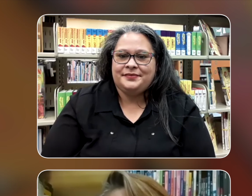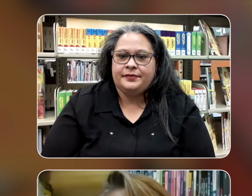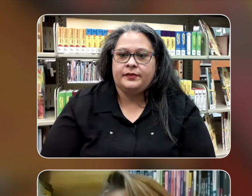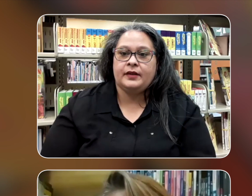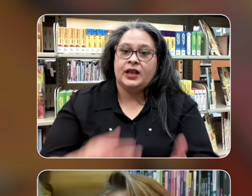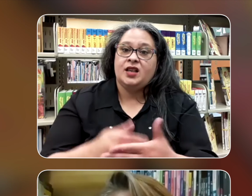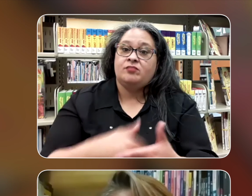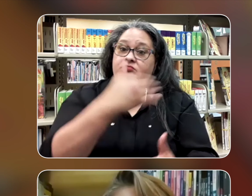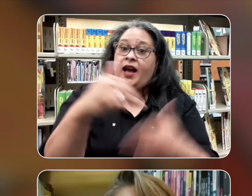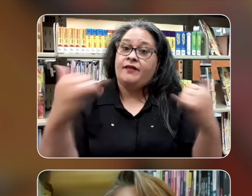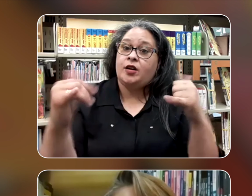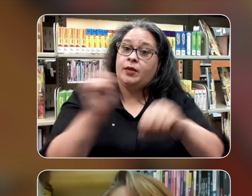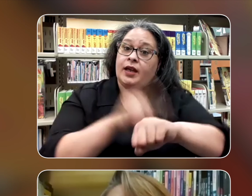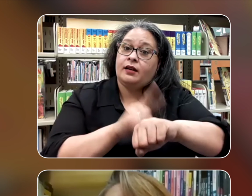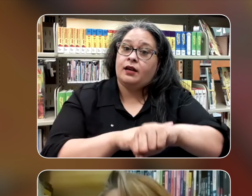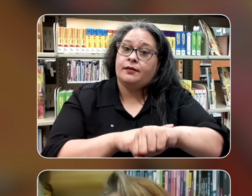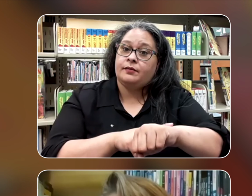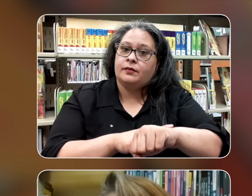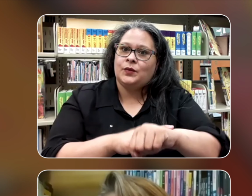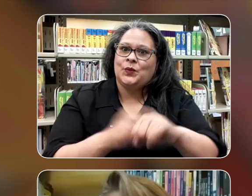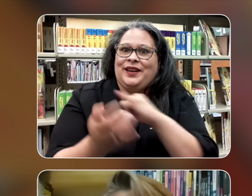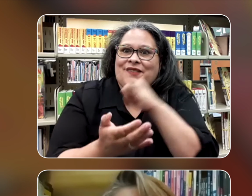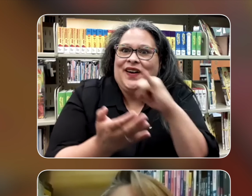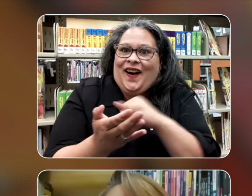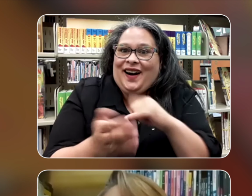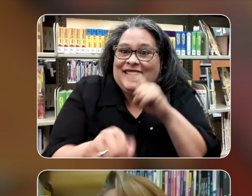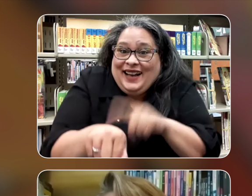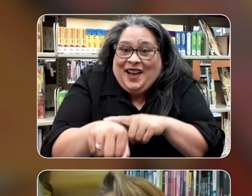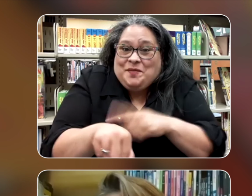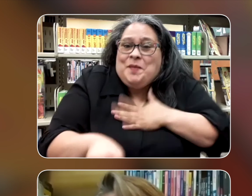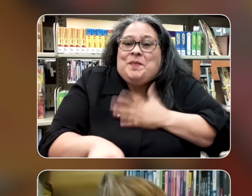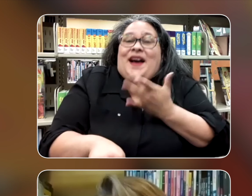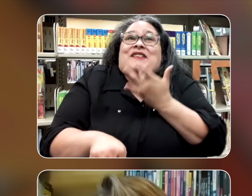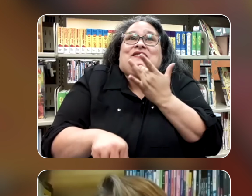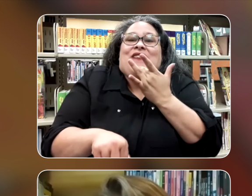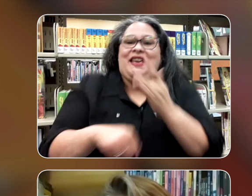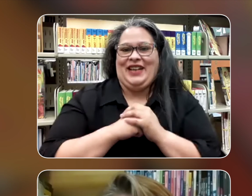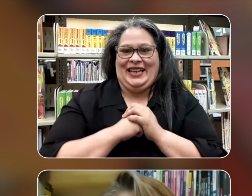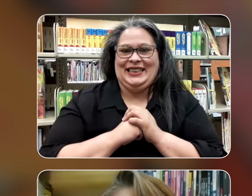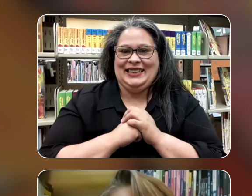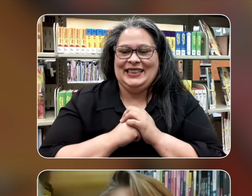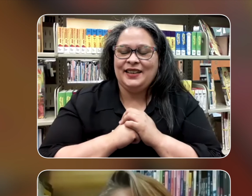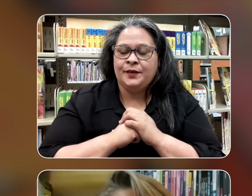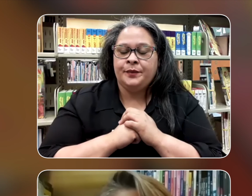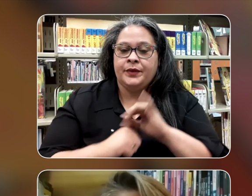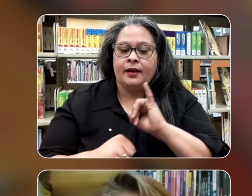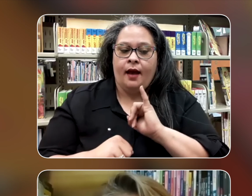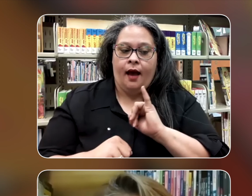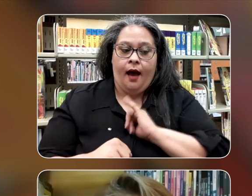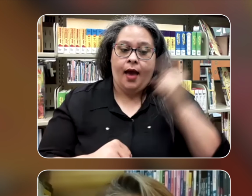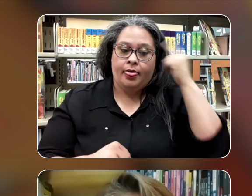After recess, we have art, my favorite subject. I think